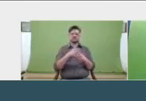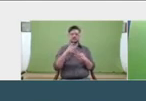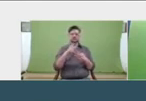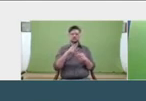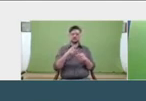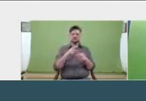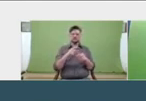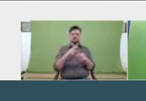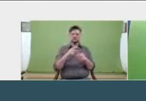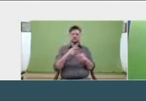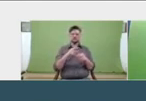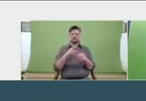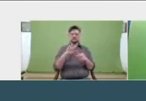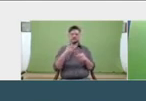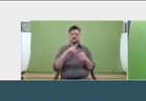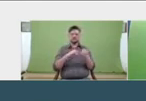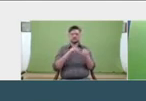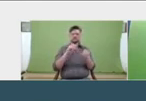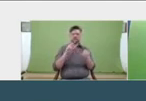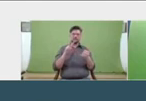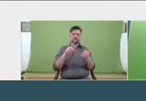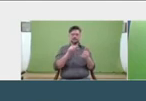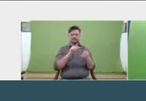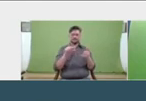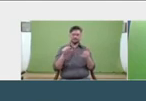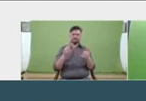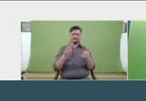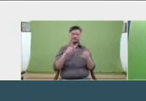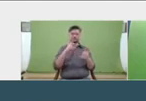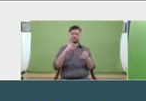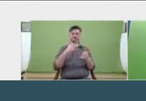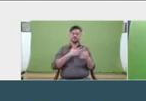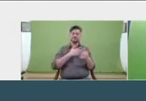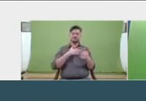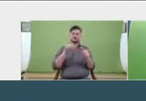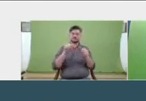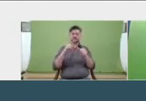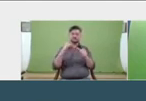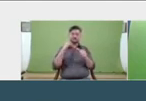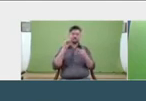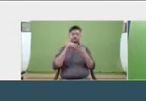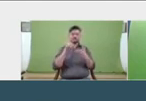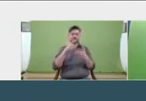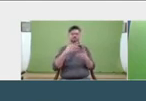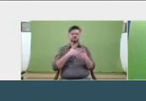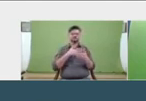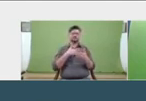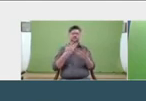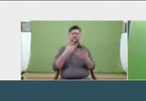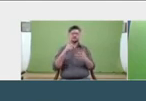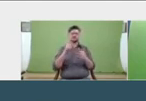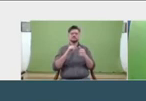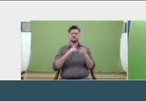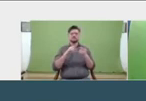which are marked with different colors for example i what is it doing there okay it is marking case karka